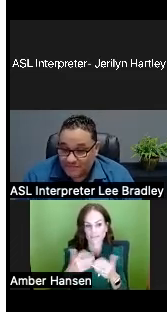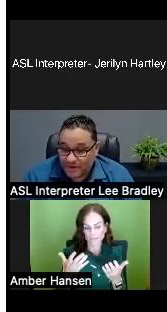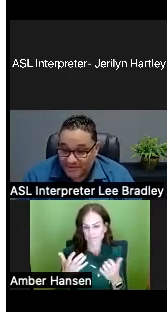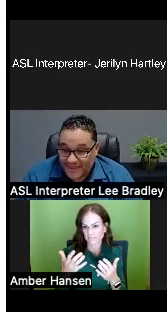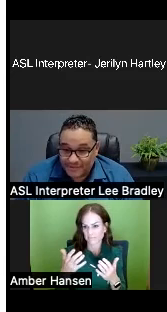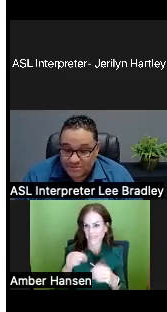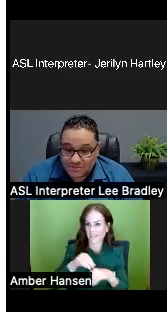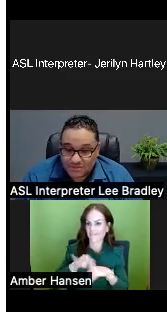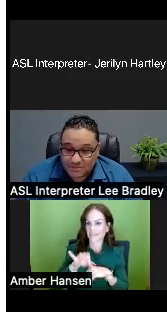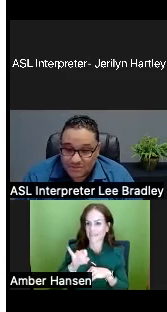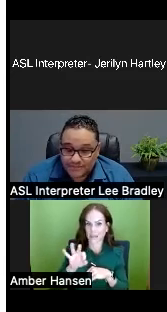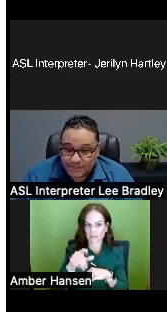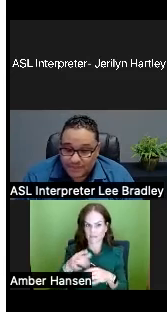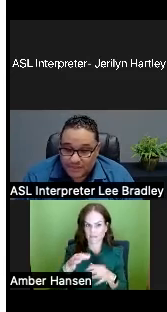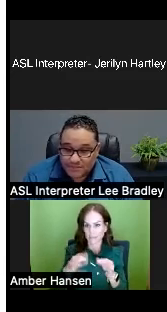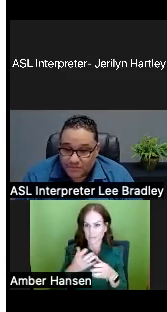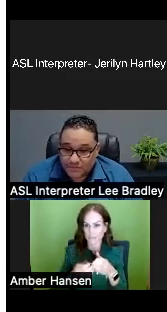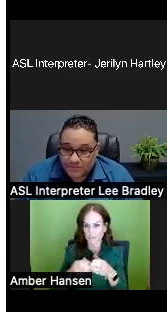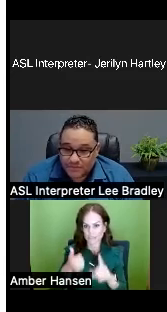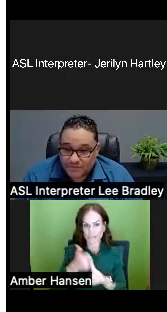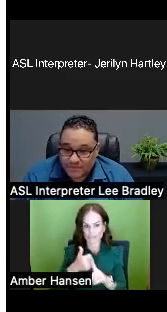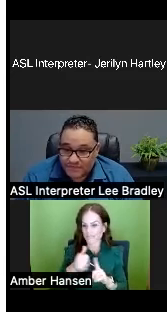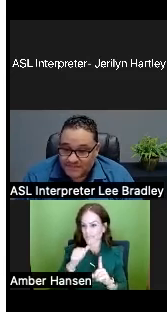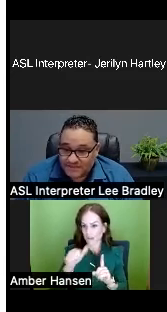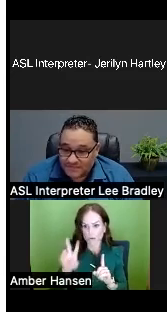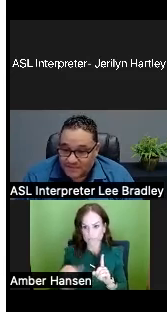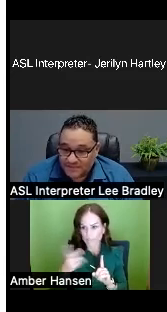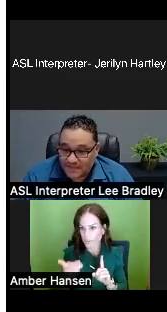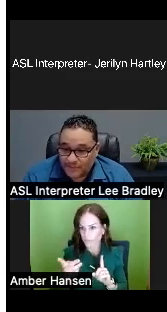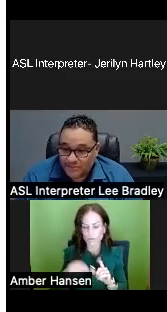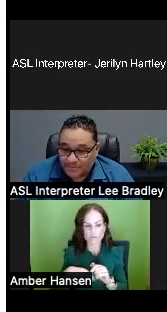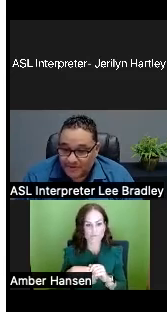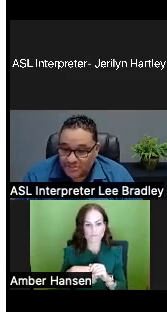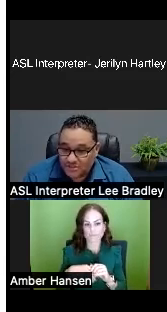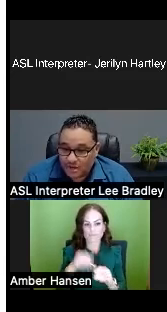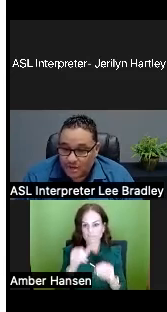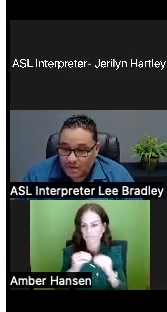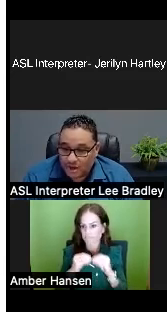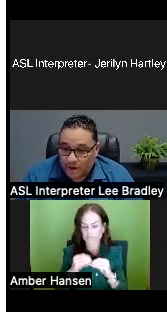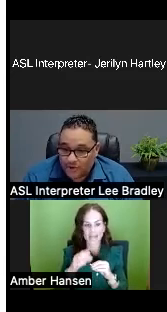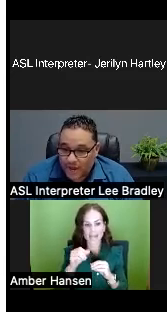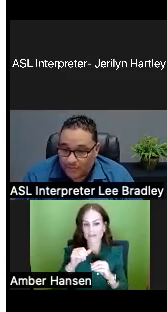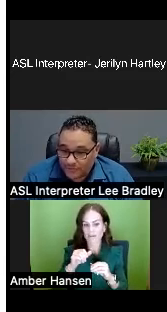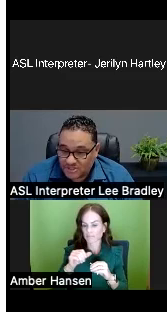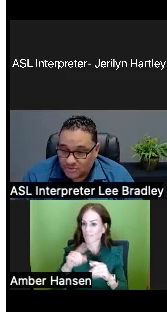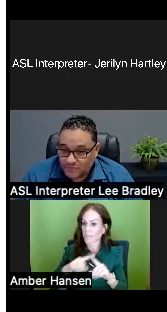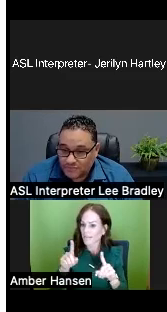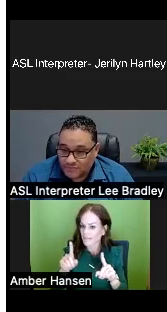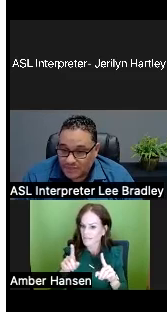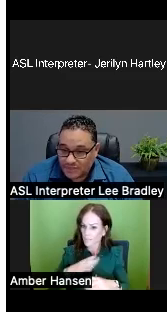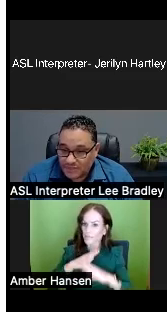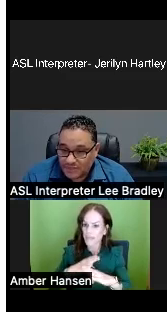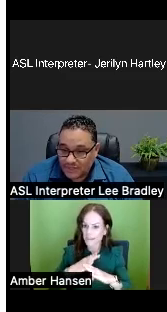form of brain damage. So the effects of this language deprivation are not